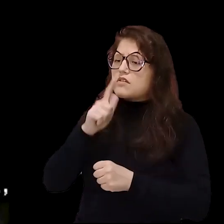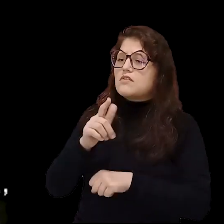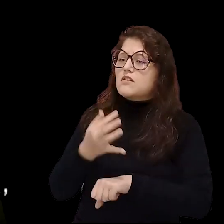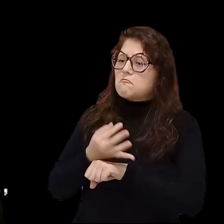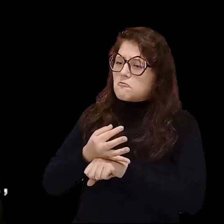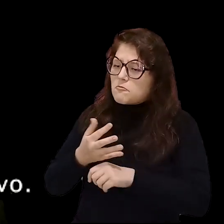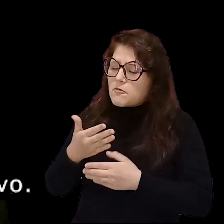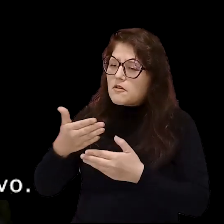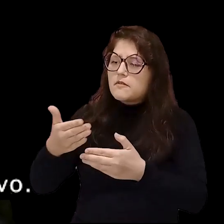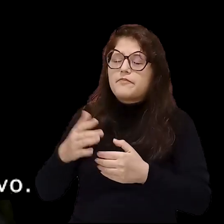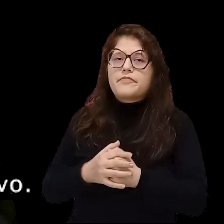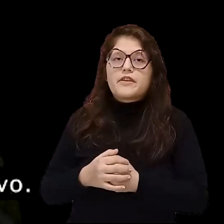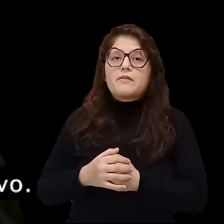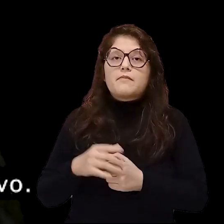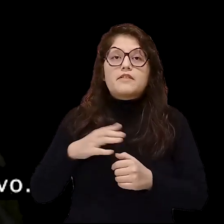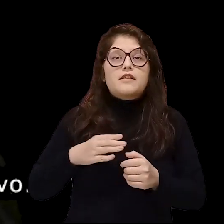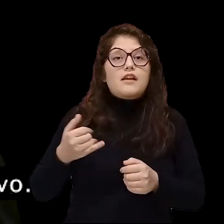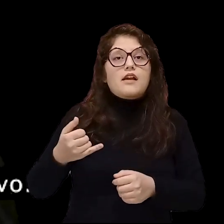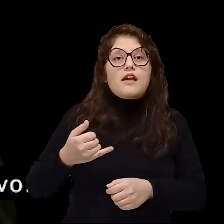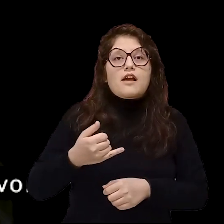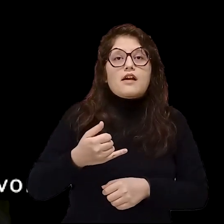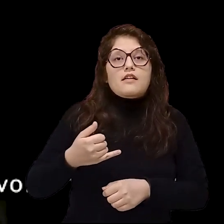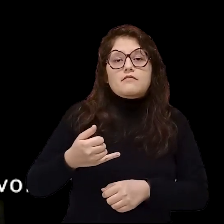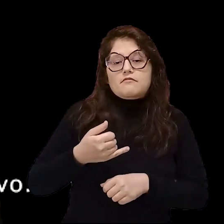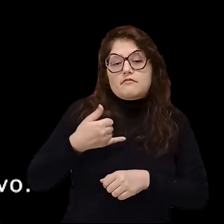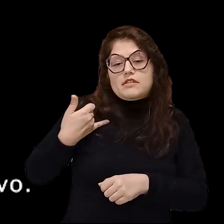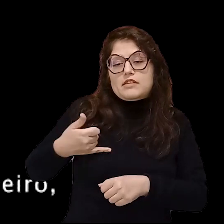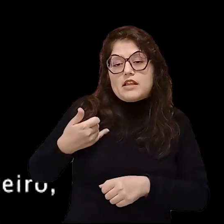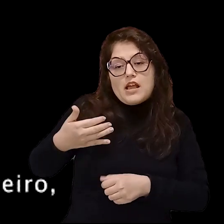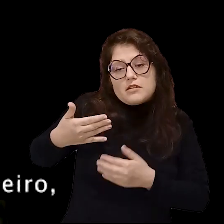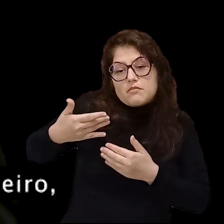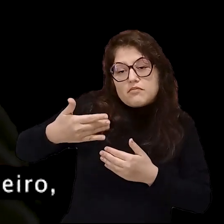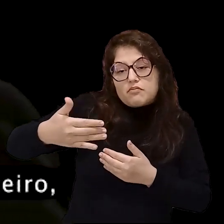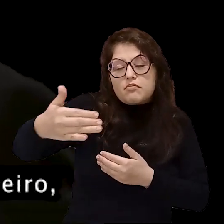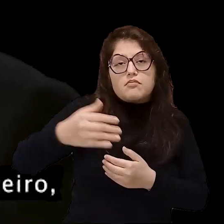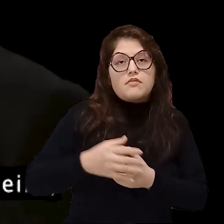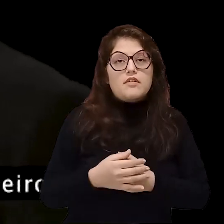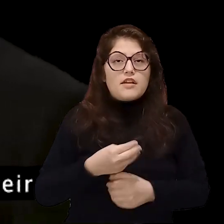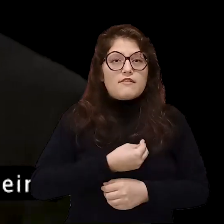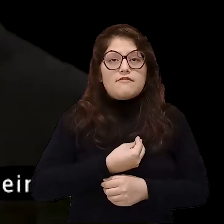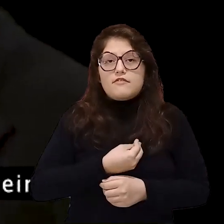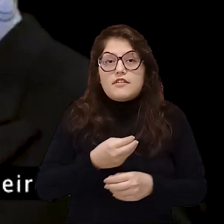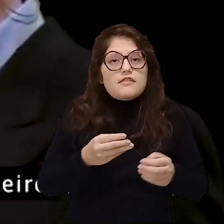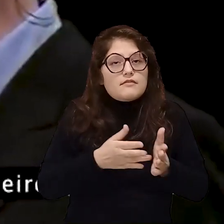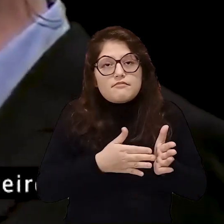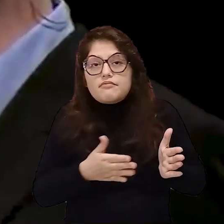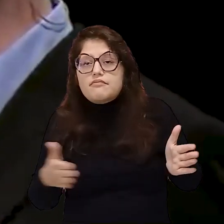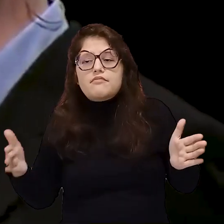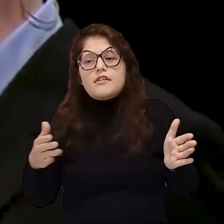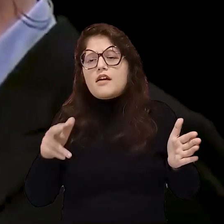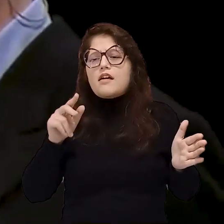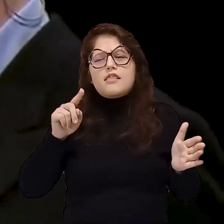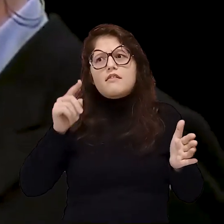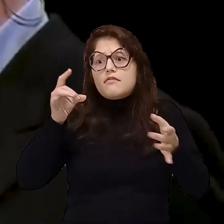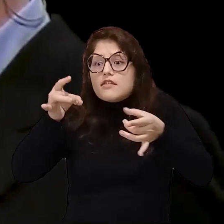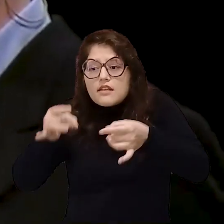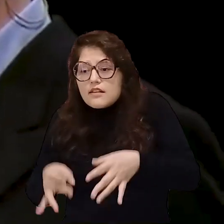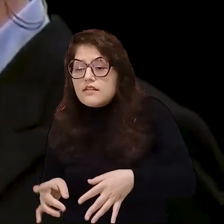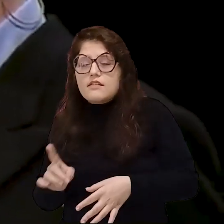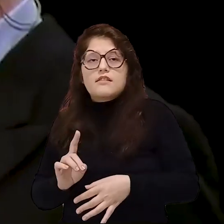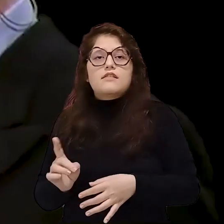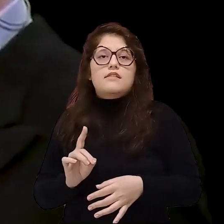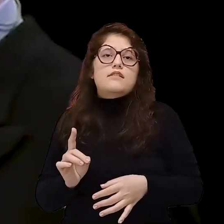you may get through it, but you'll never be 37 again. Life is short. And that's a whole year you're talking about giving